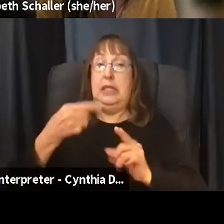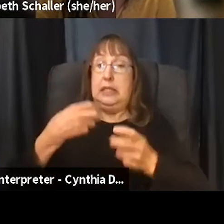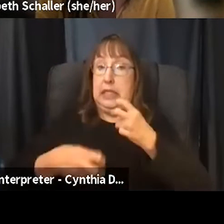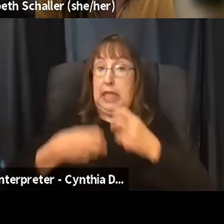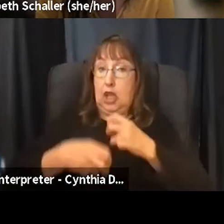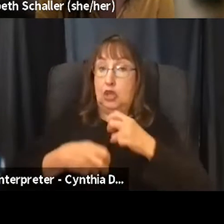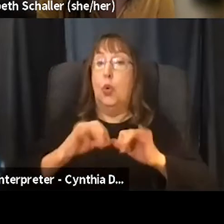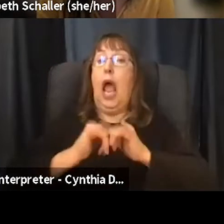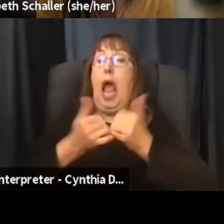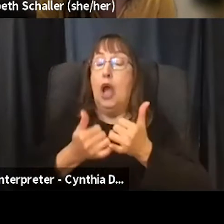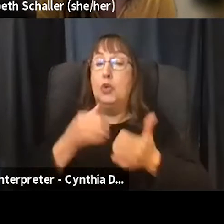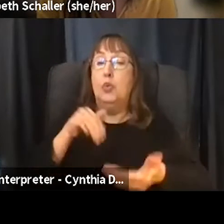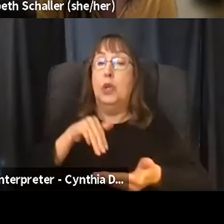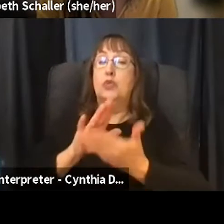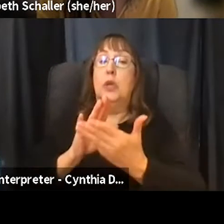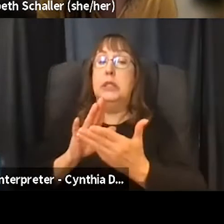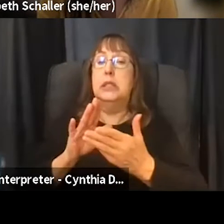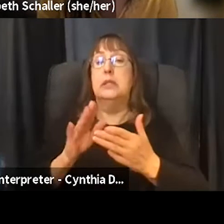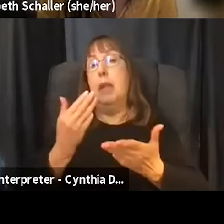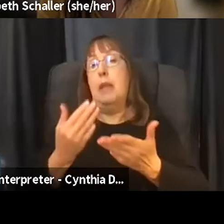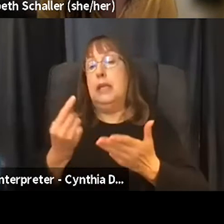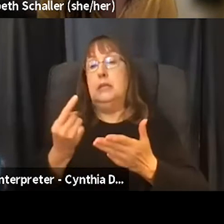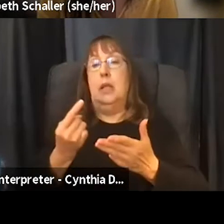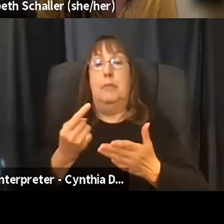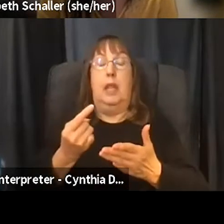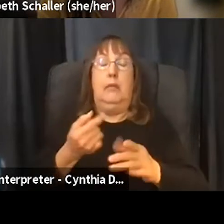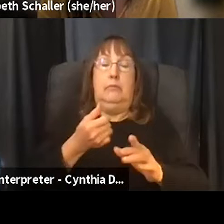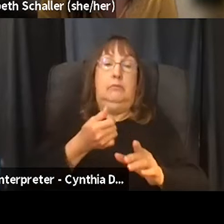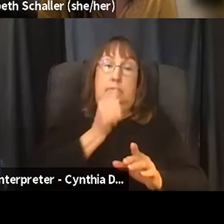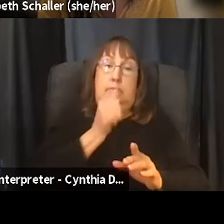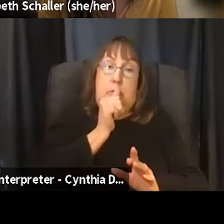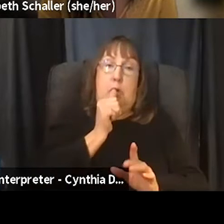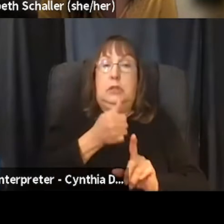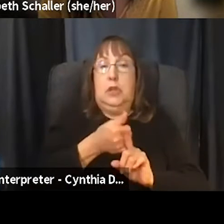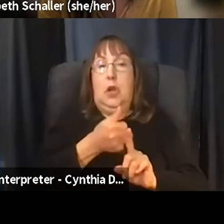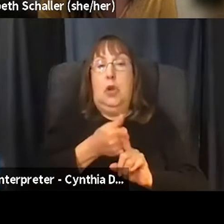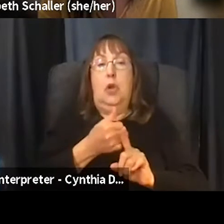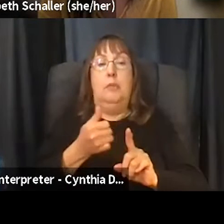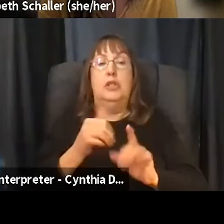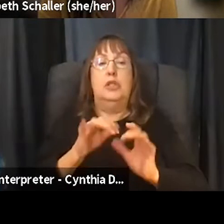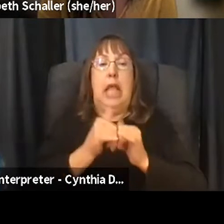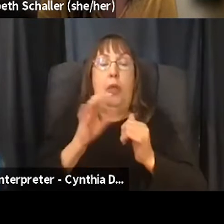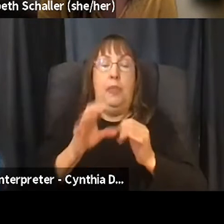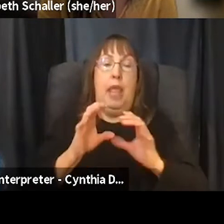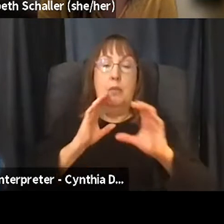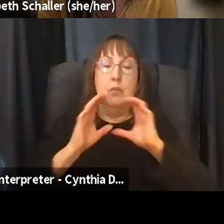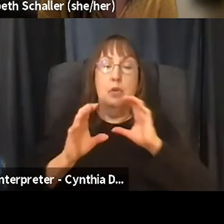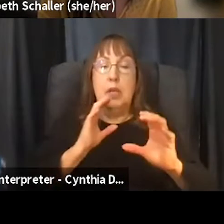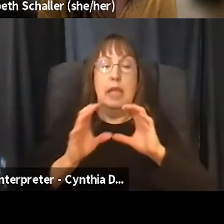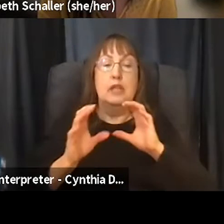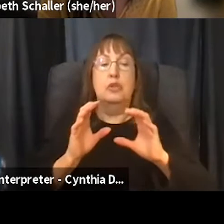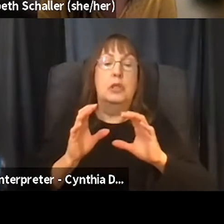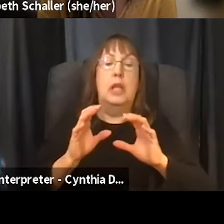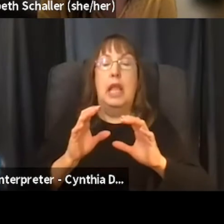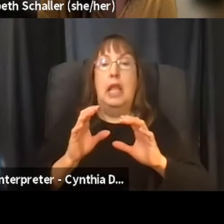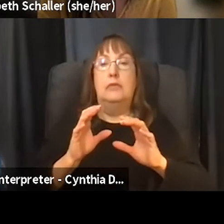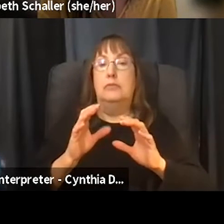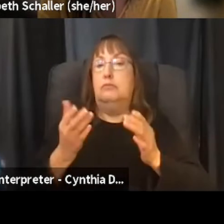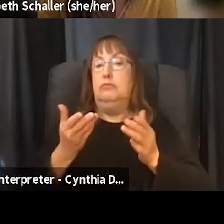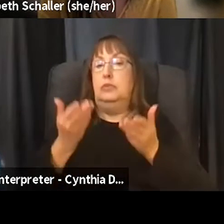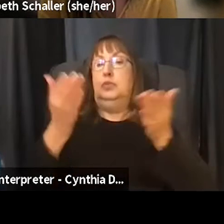And maybe it's something more personal or maybe it's something more structural, but just how that communication and raising the issue is so